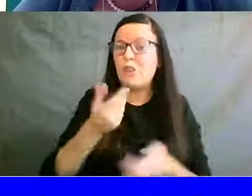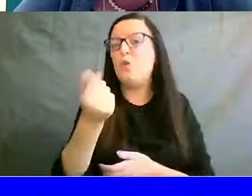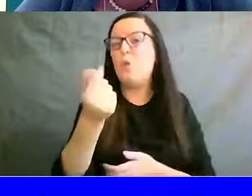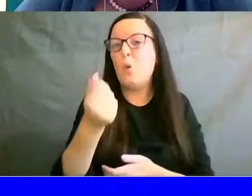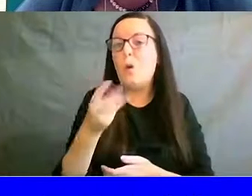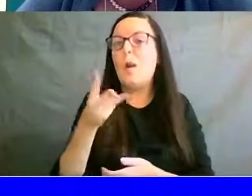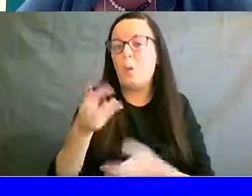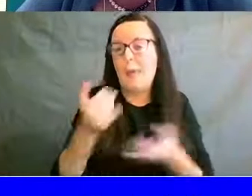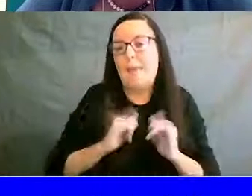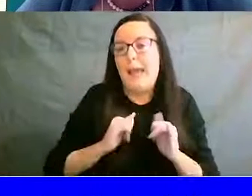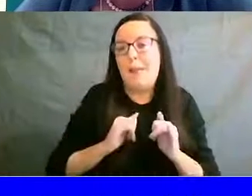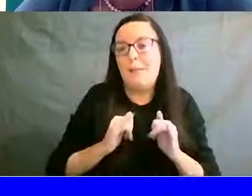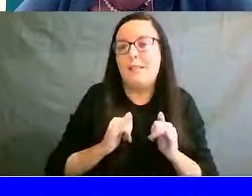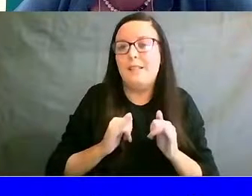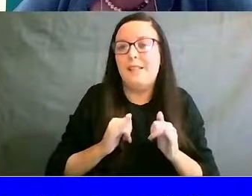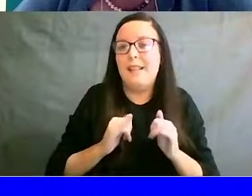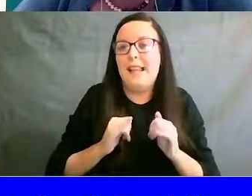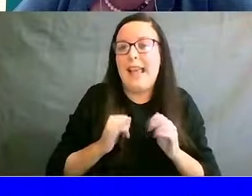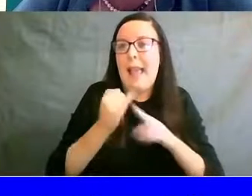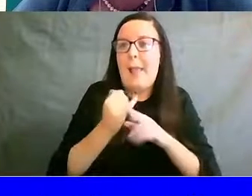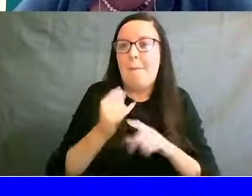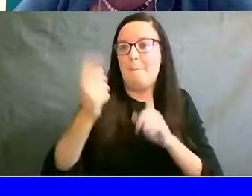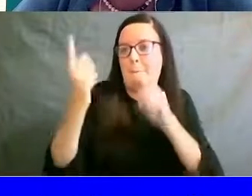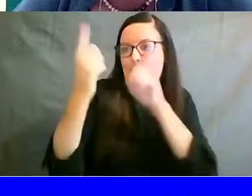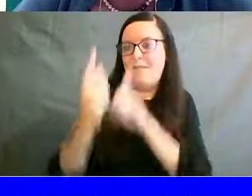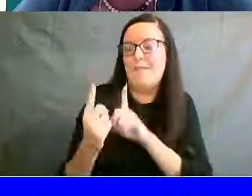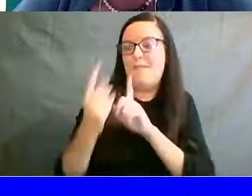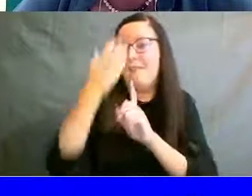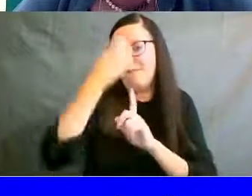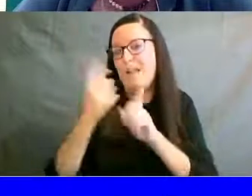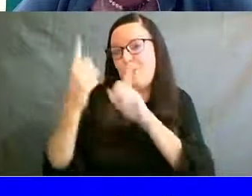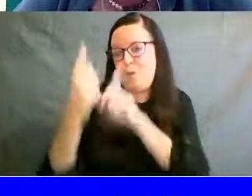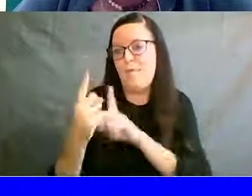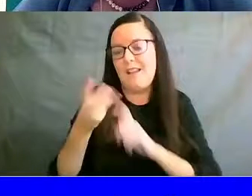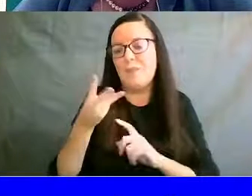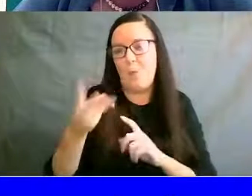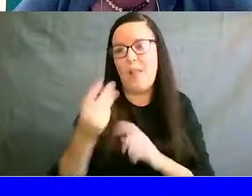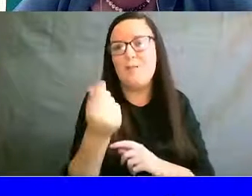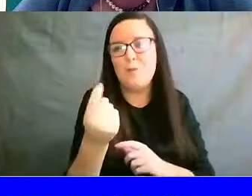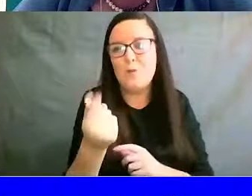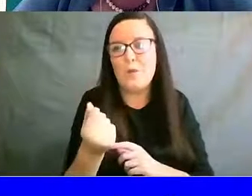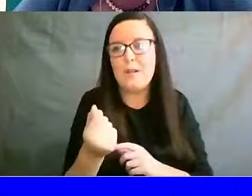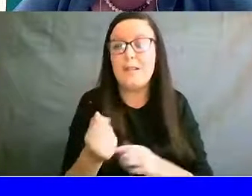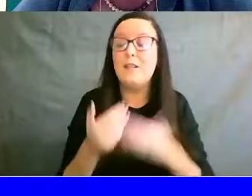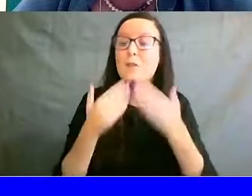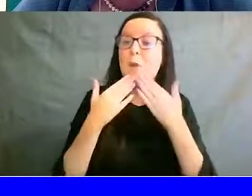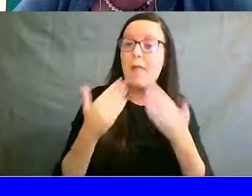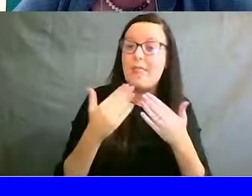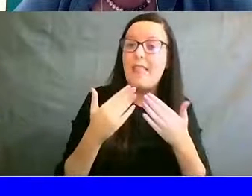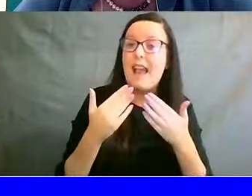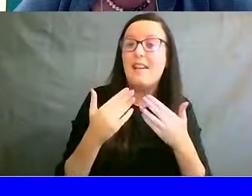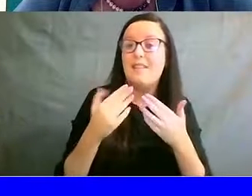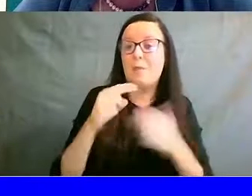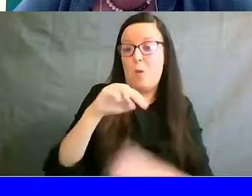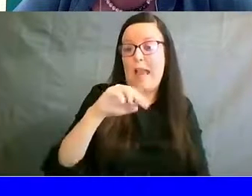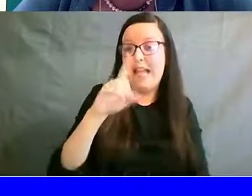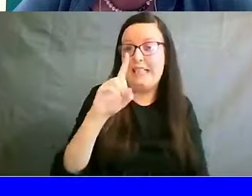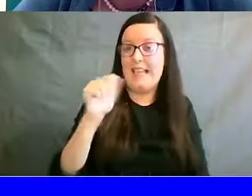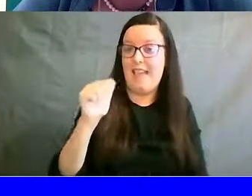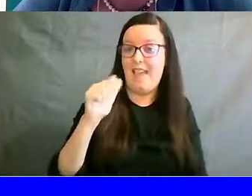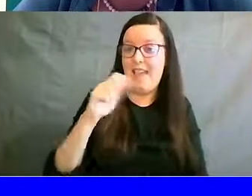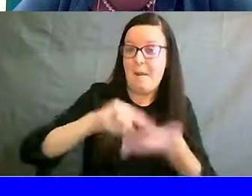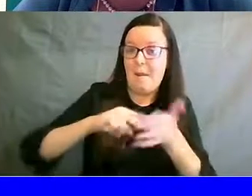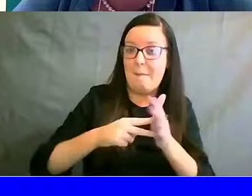this discussion in more detail on a face-to-face basis. So thanks again to Kieran and the NDA for organising such